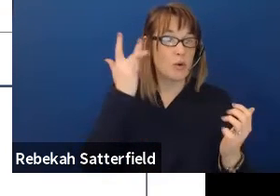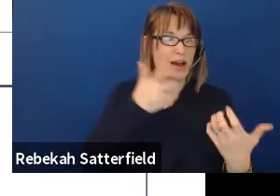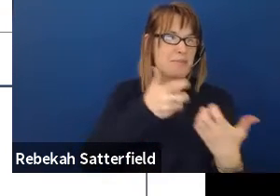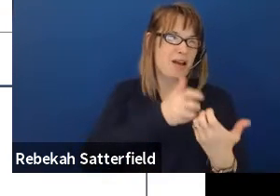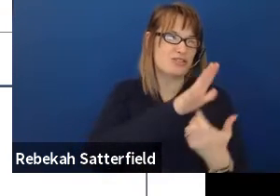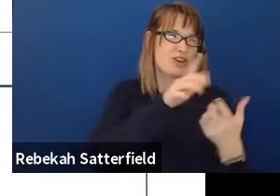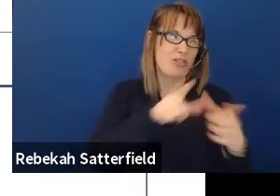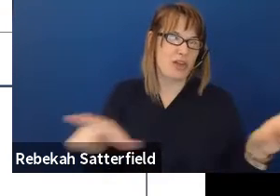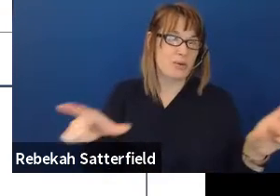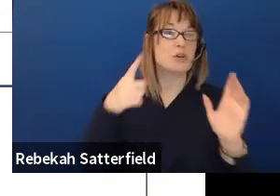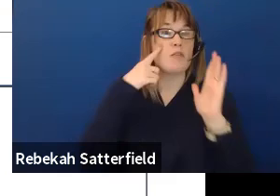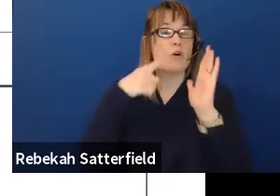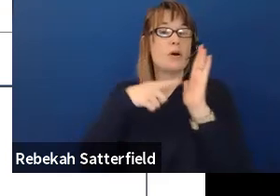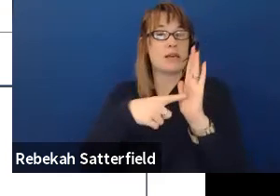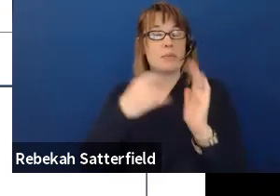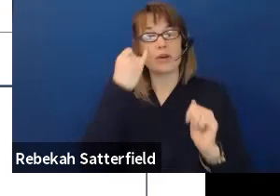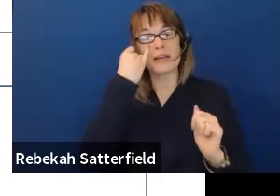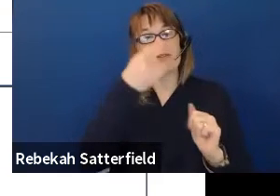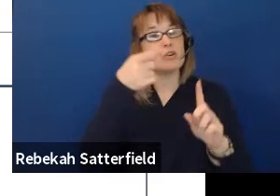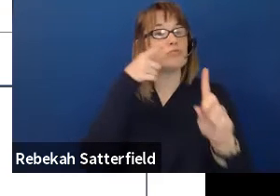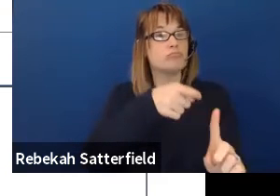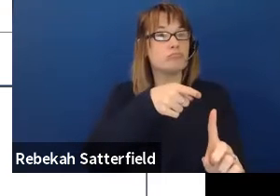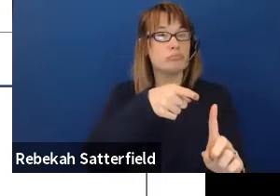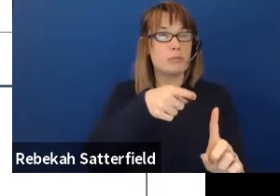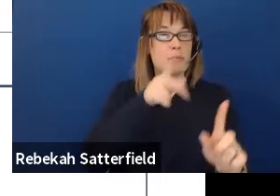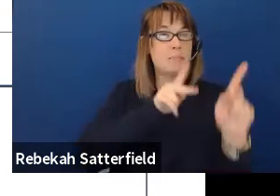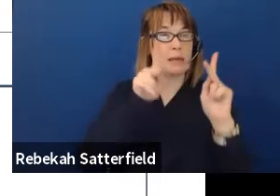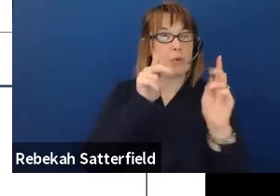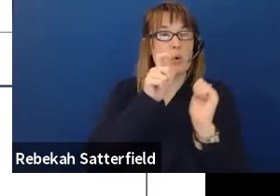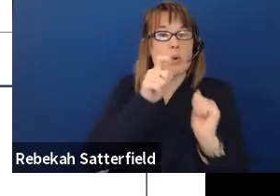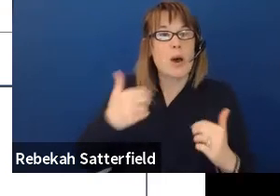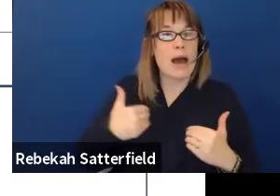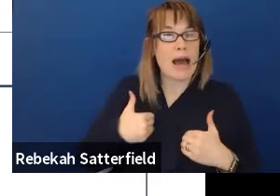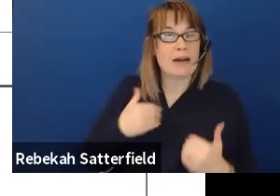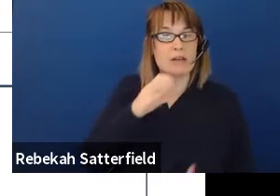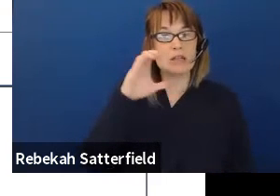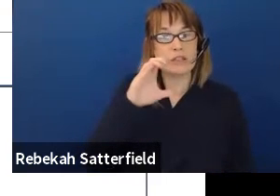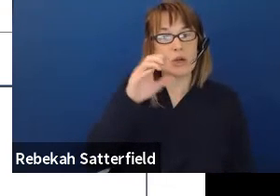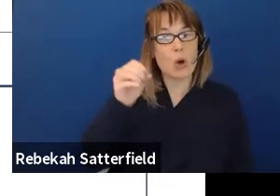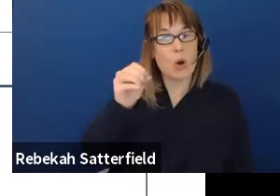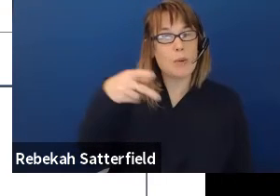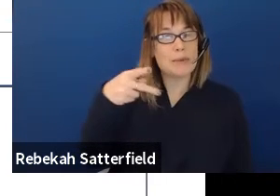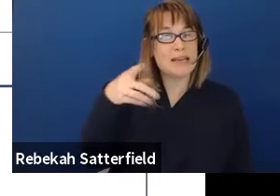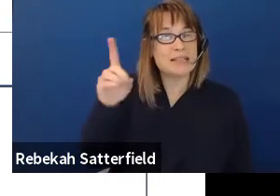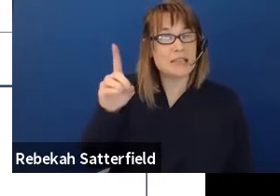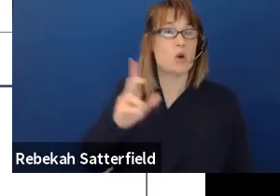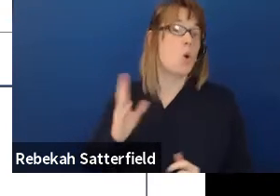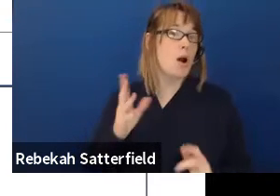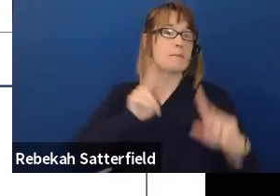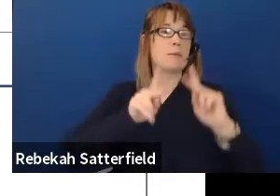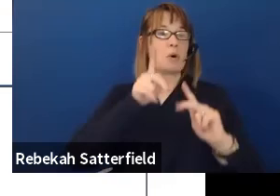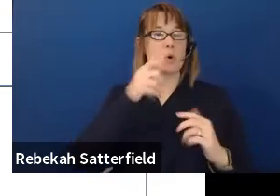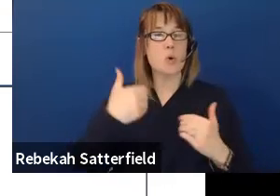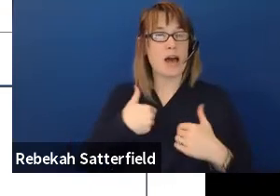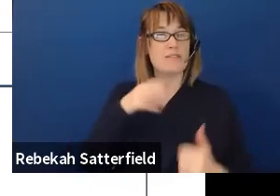for instance, if you're targeting COPD patients or CHF patients that are LEP